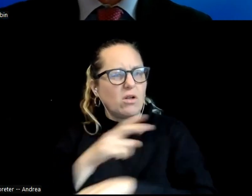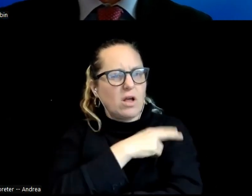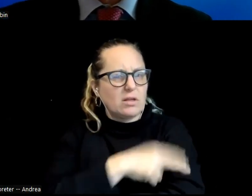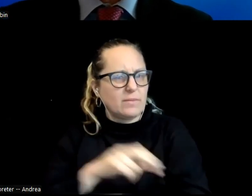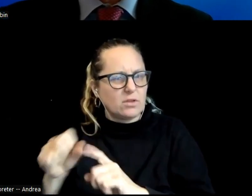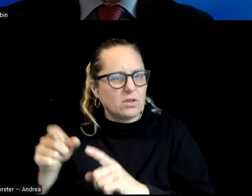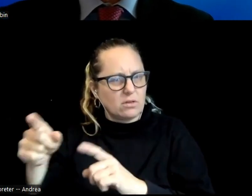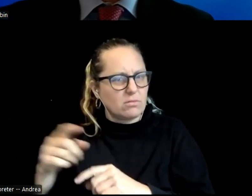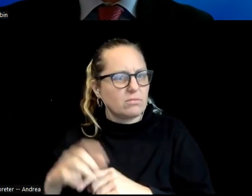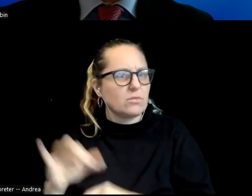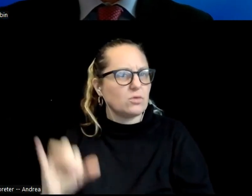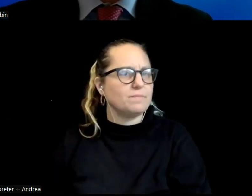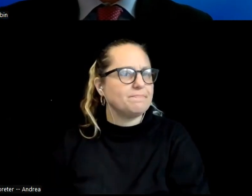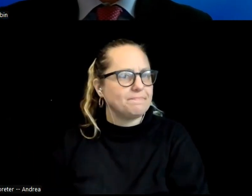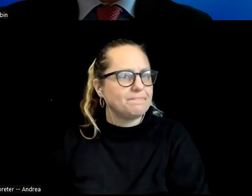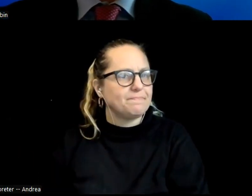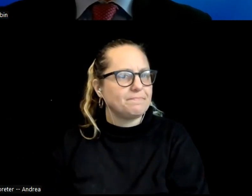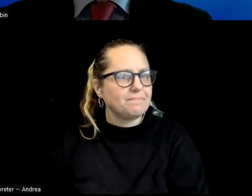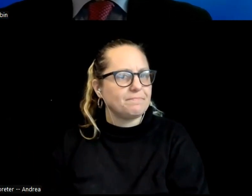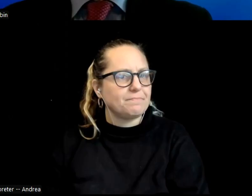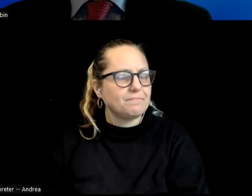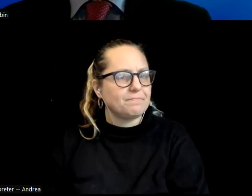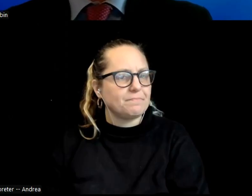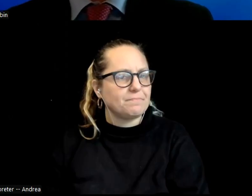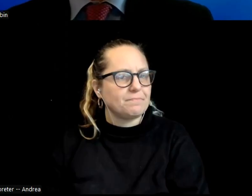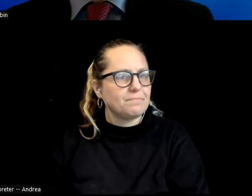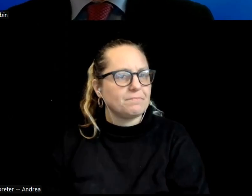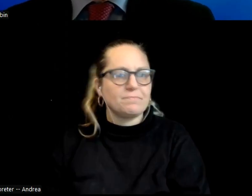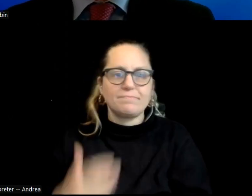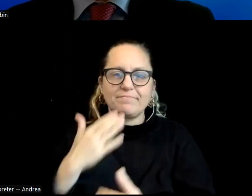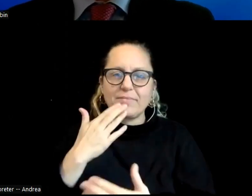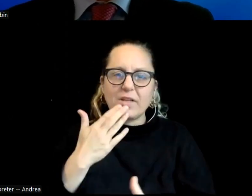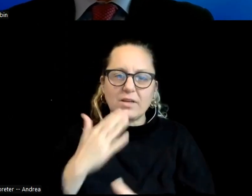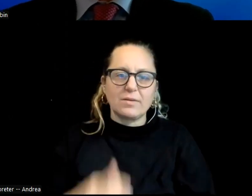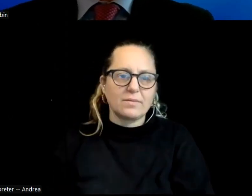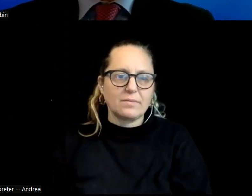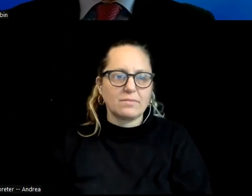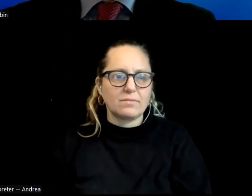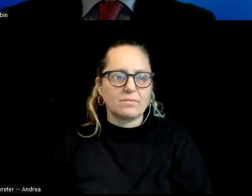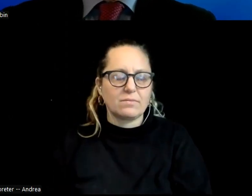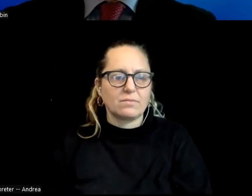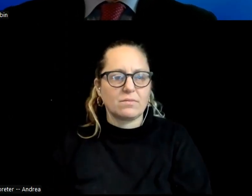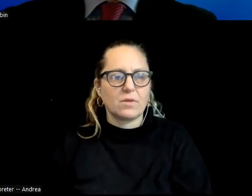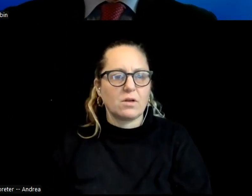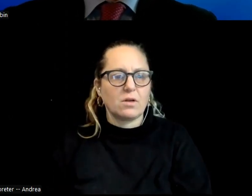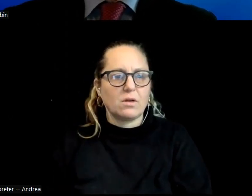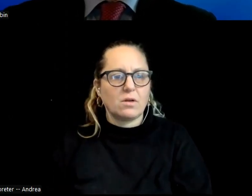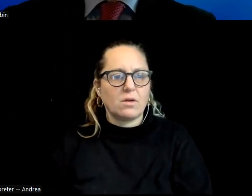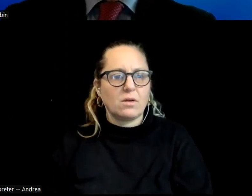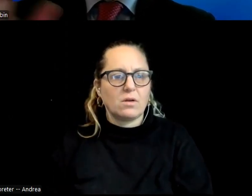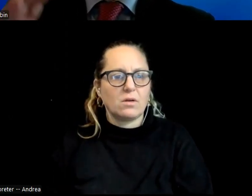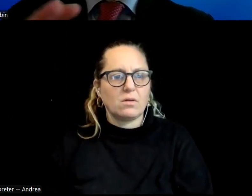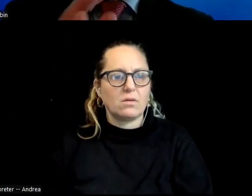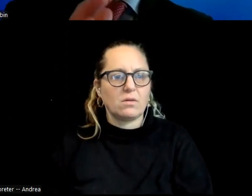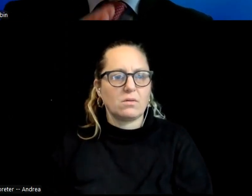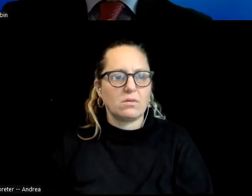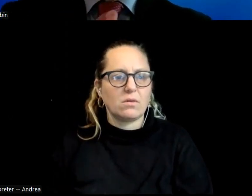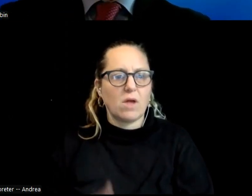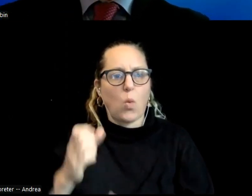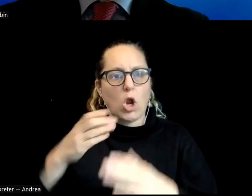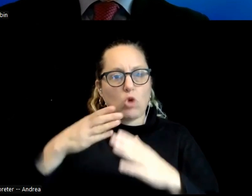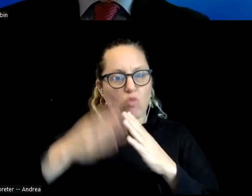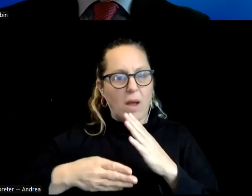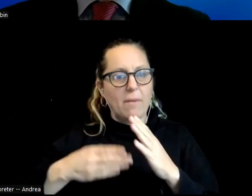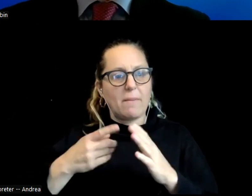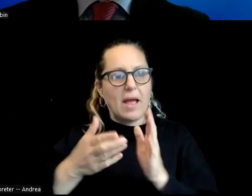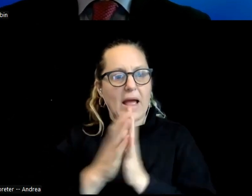Wow. well. So yeah, we had that Thank you. experience as well. Sure. Thank you so much for that. I want to wrap up. I'm going to ask